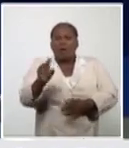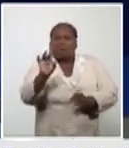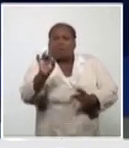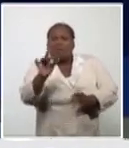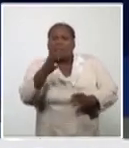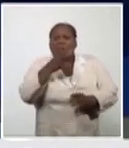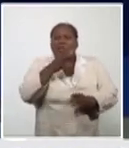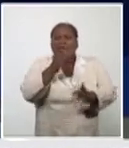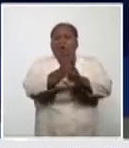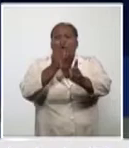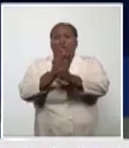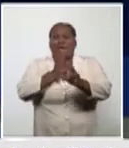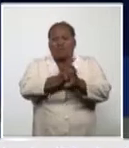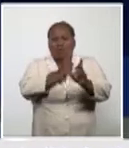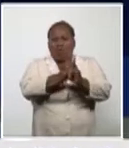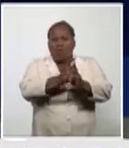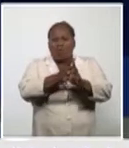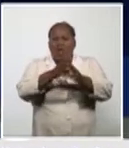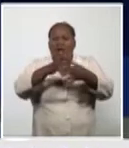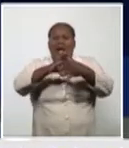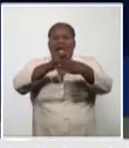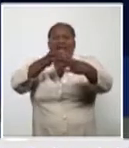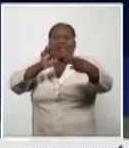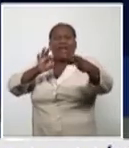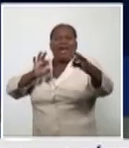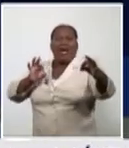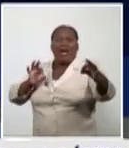new patient who tested positive.